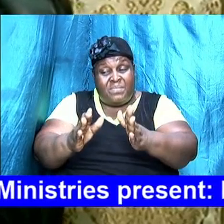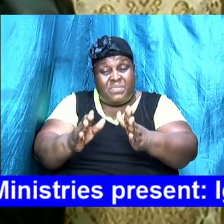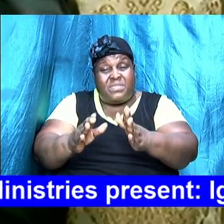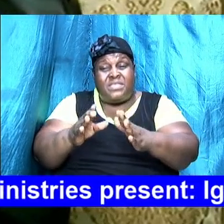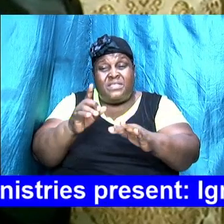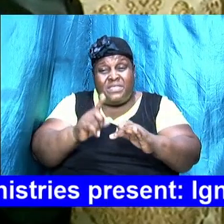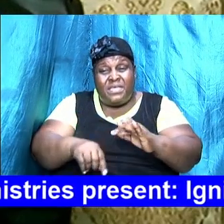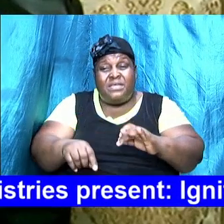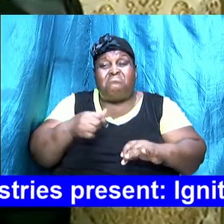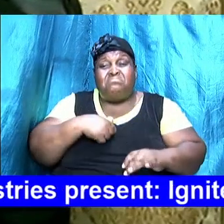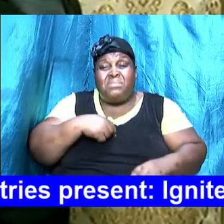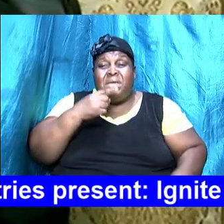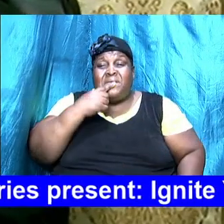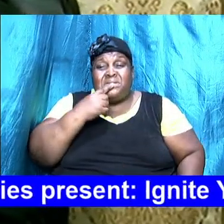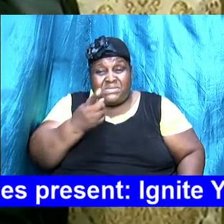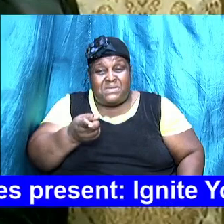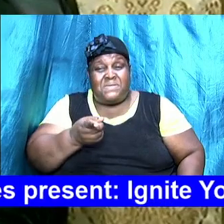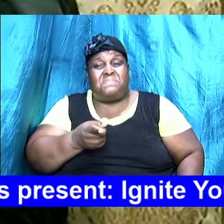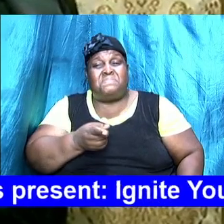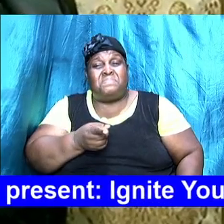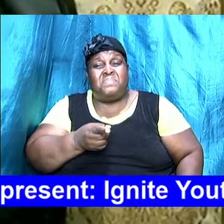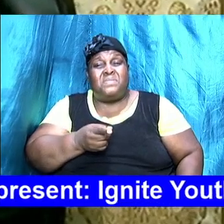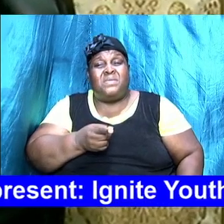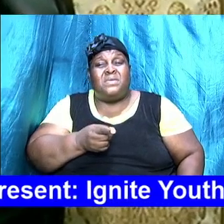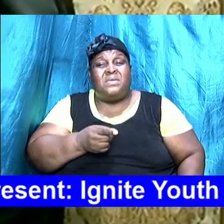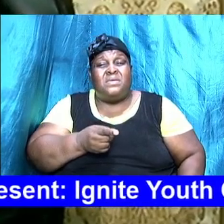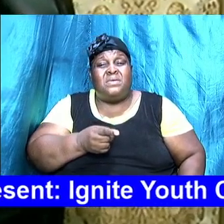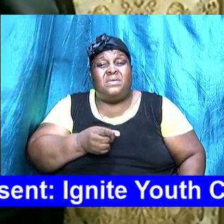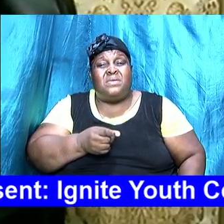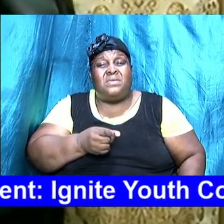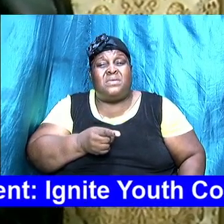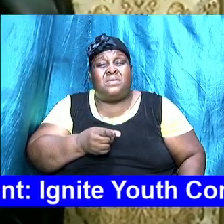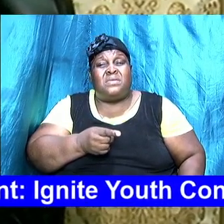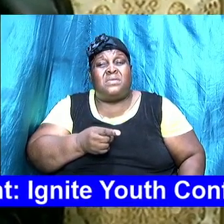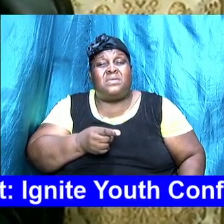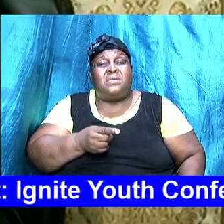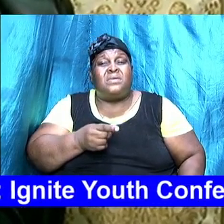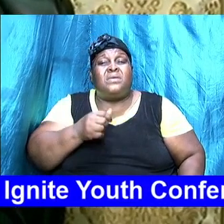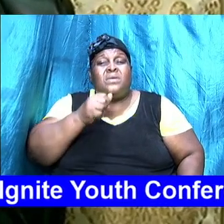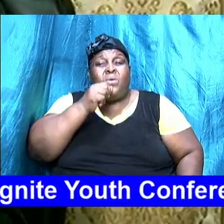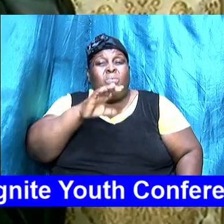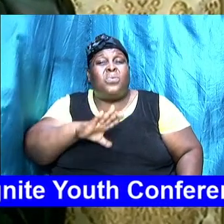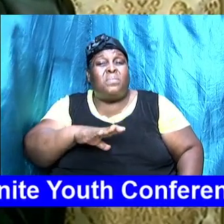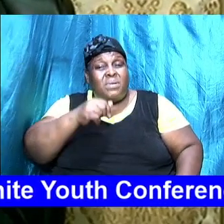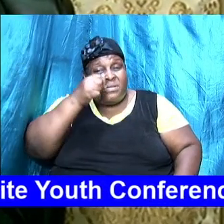then I dare say you are obliged, woman of God,